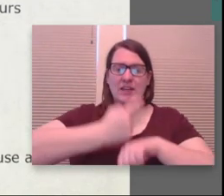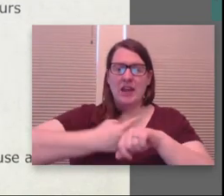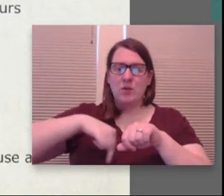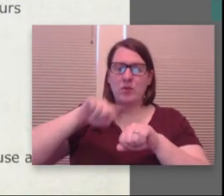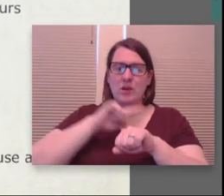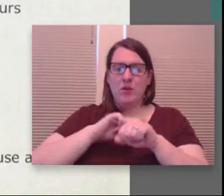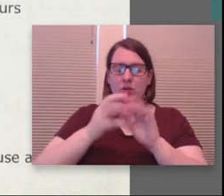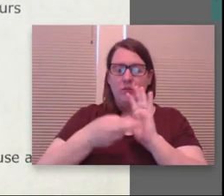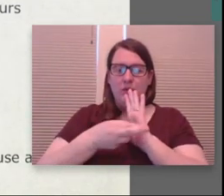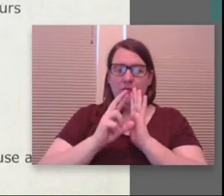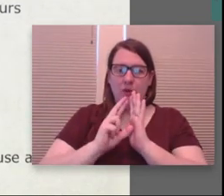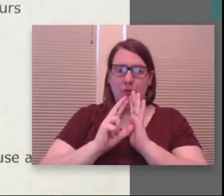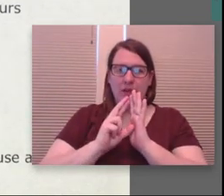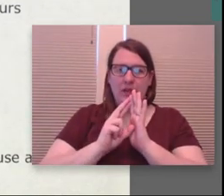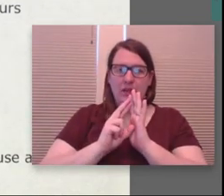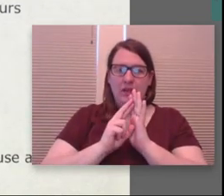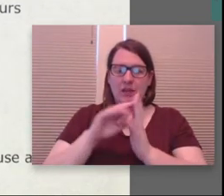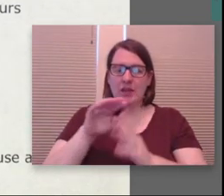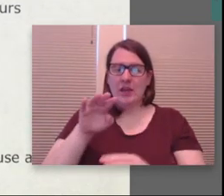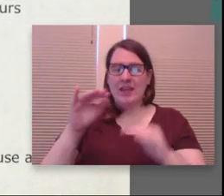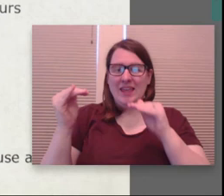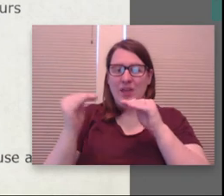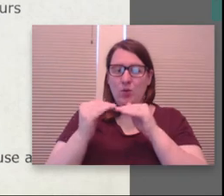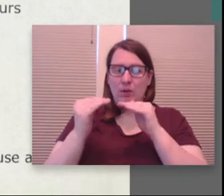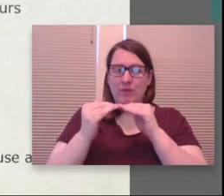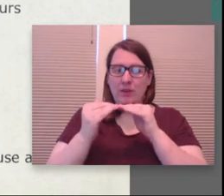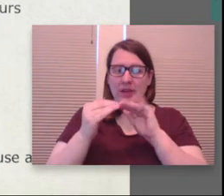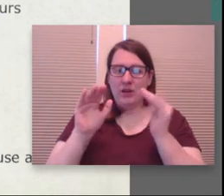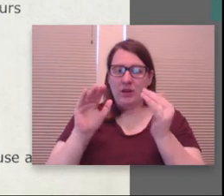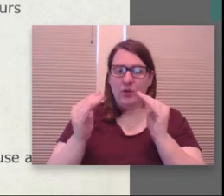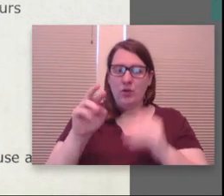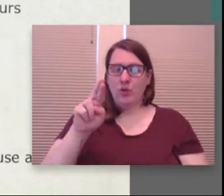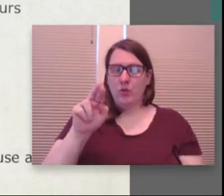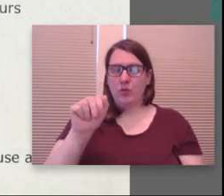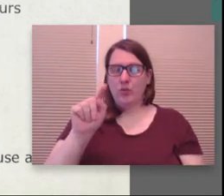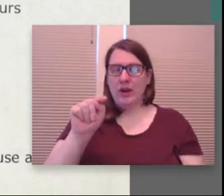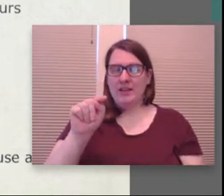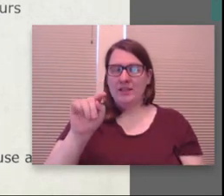everyone. Today we are reviewing equivalent